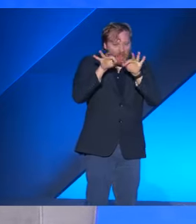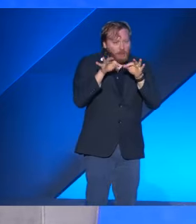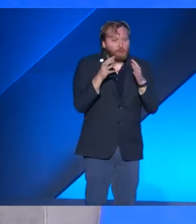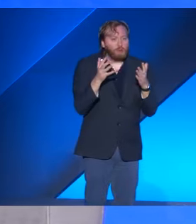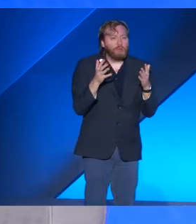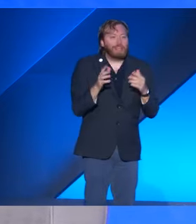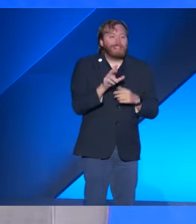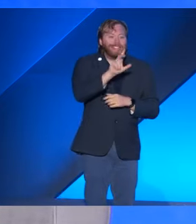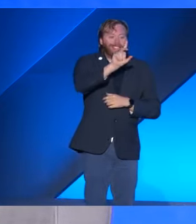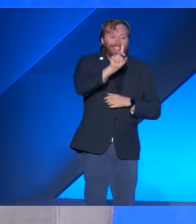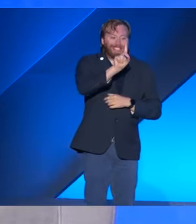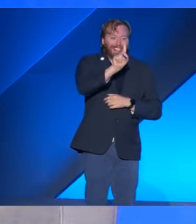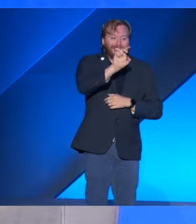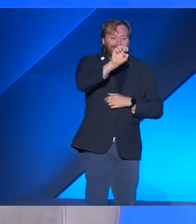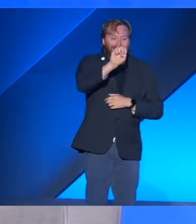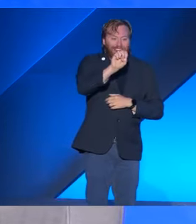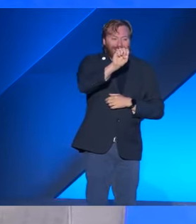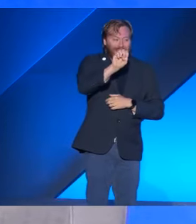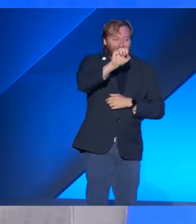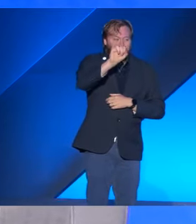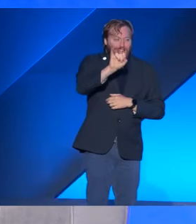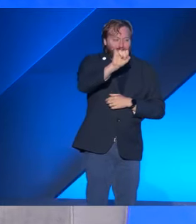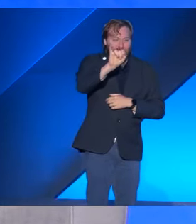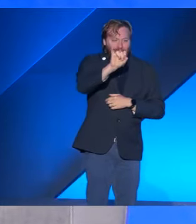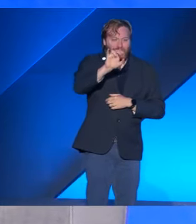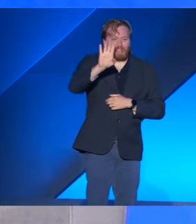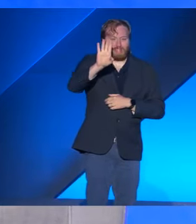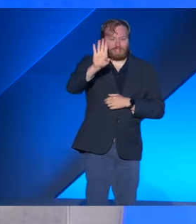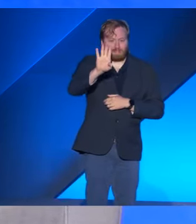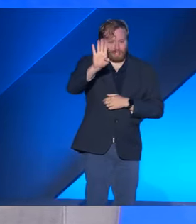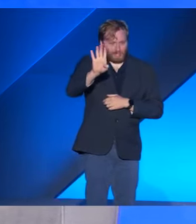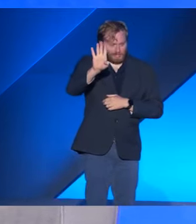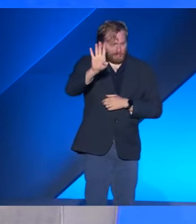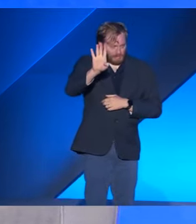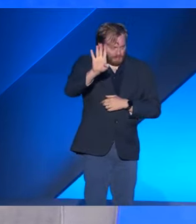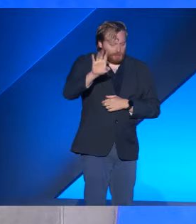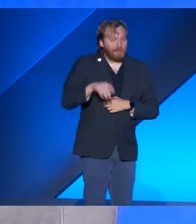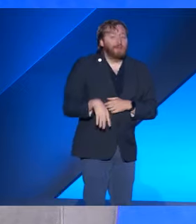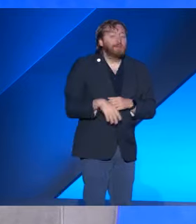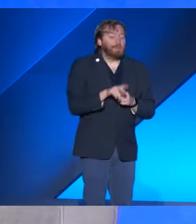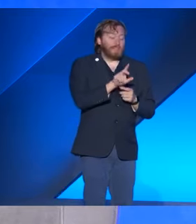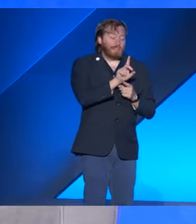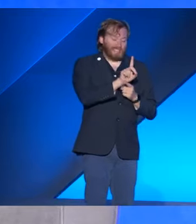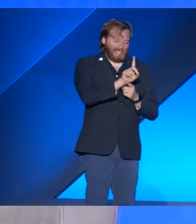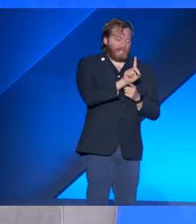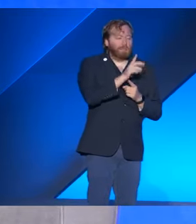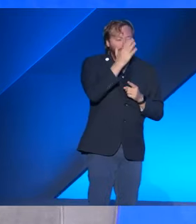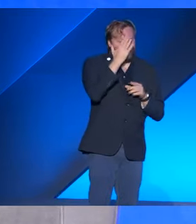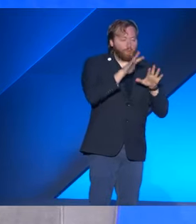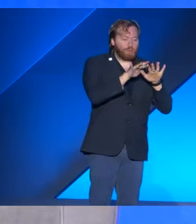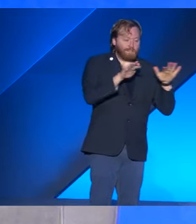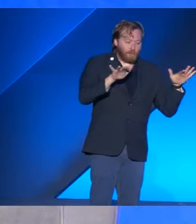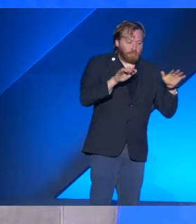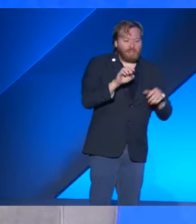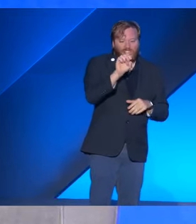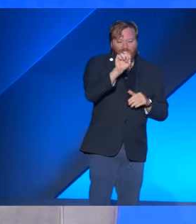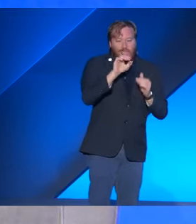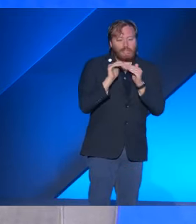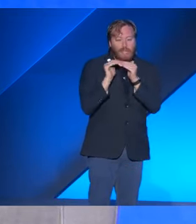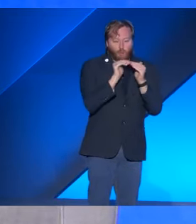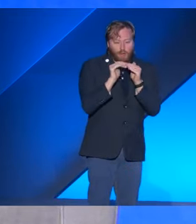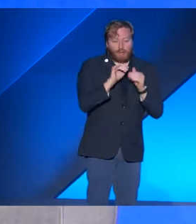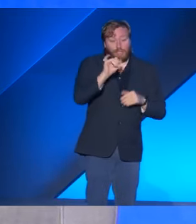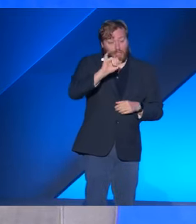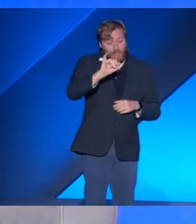DEIB, diversity, equity, inclusion, and you'll learn about the B in a few minutes. But